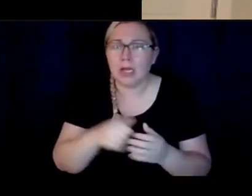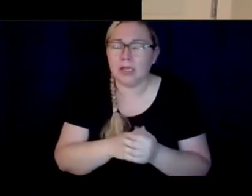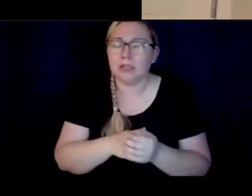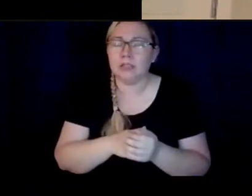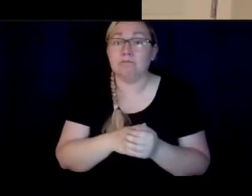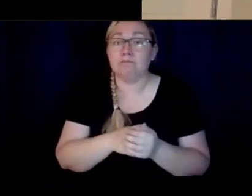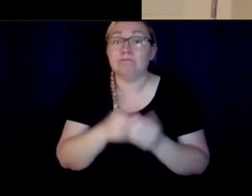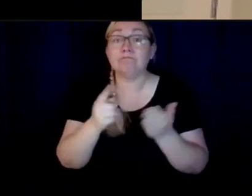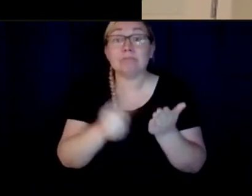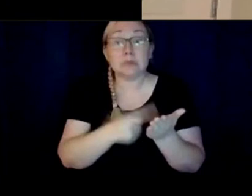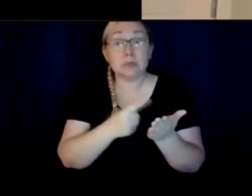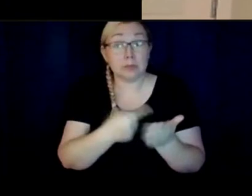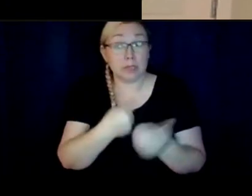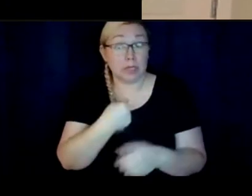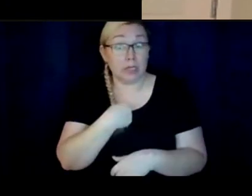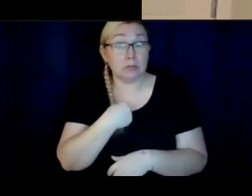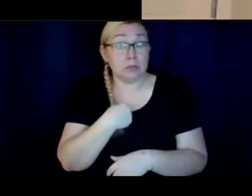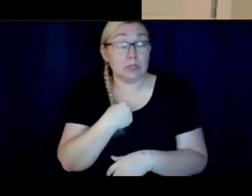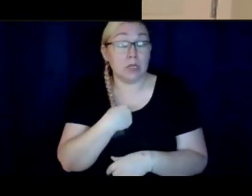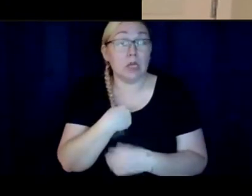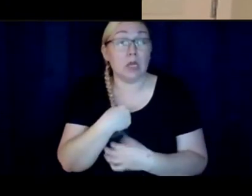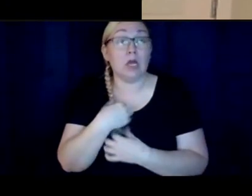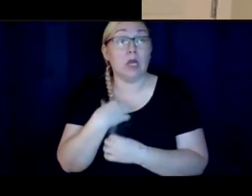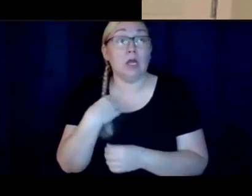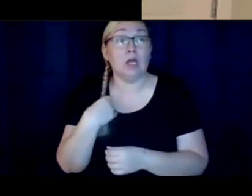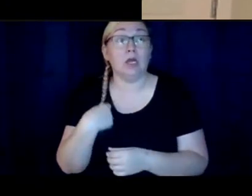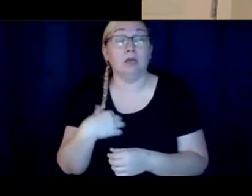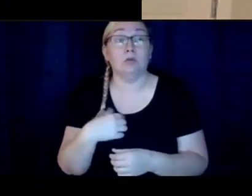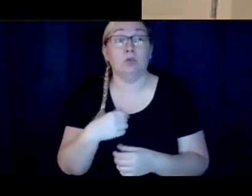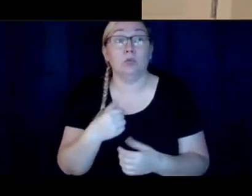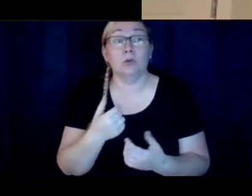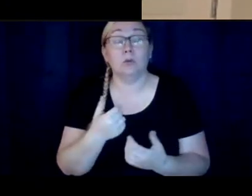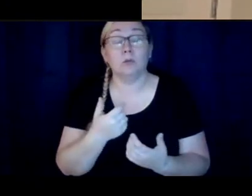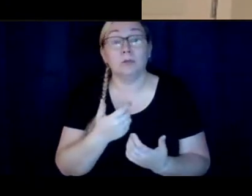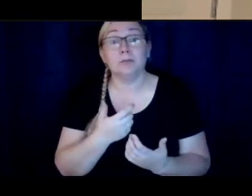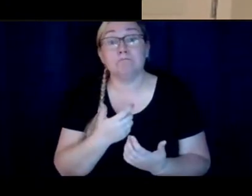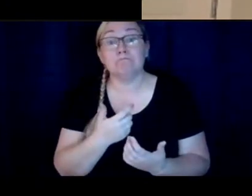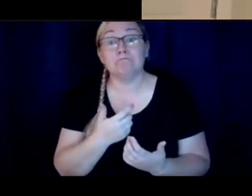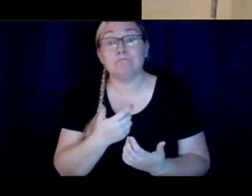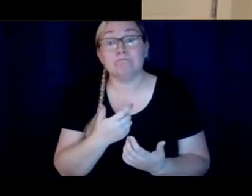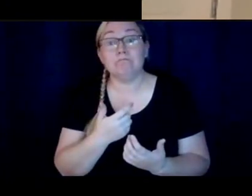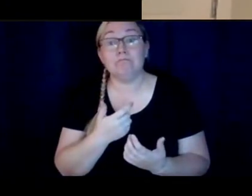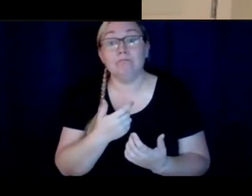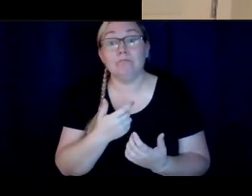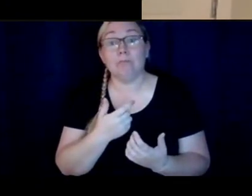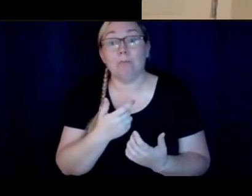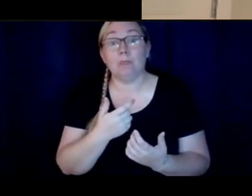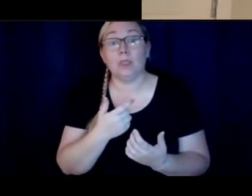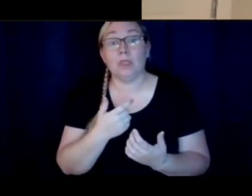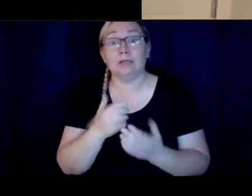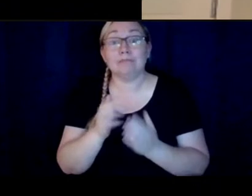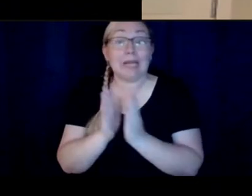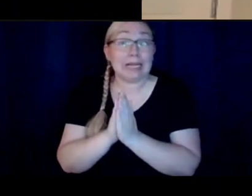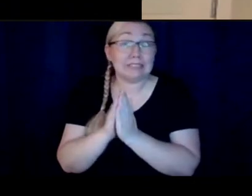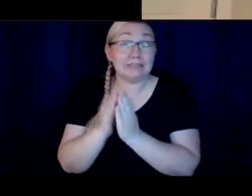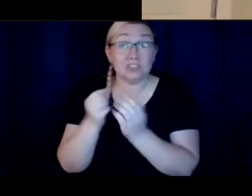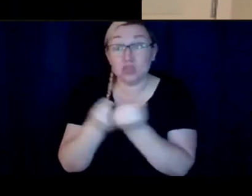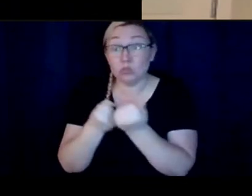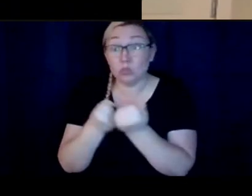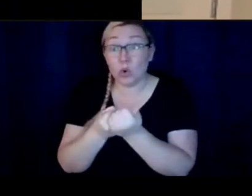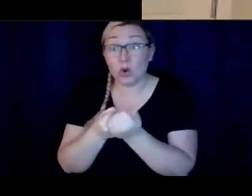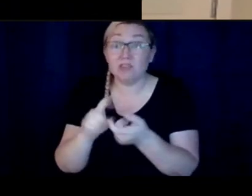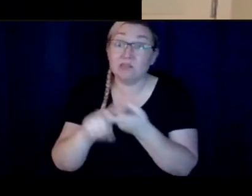Sometimes I think advocating for yourself can also, you can get the support of like close